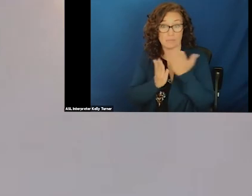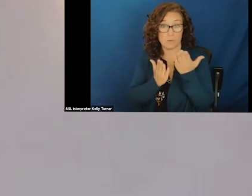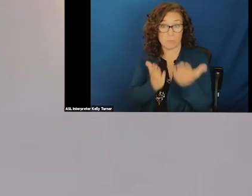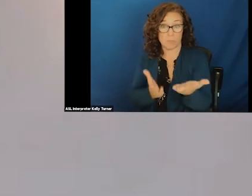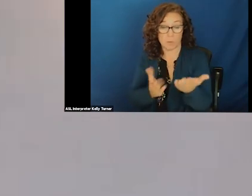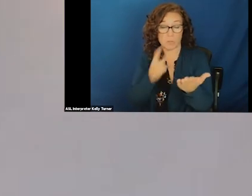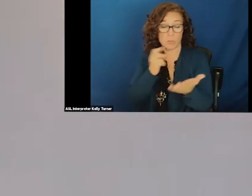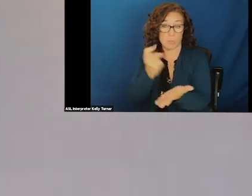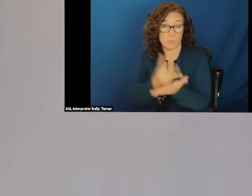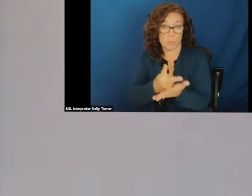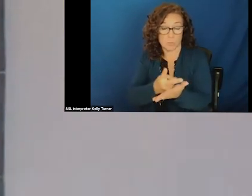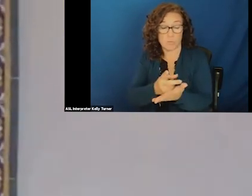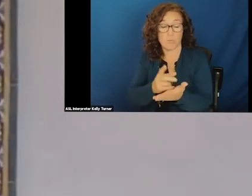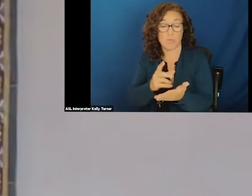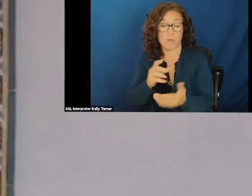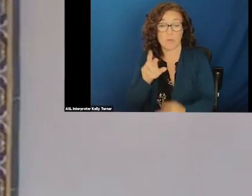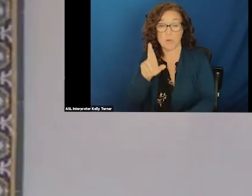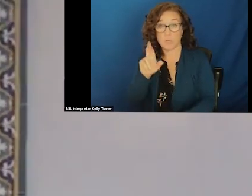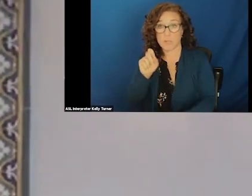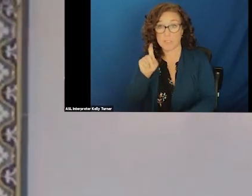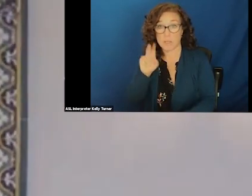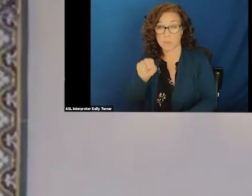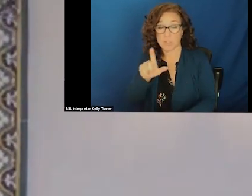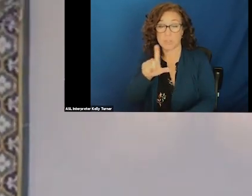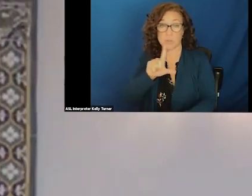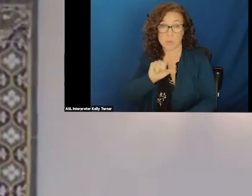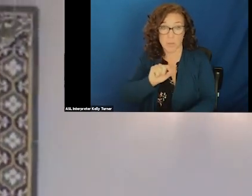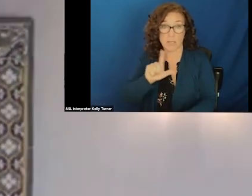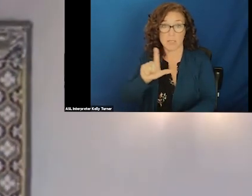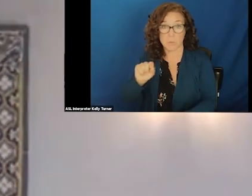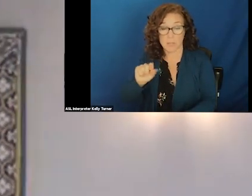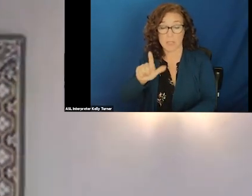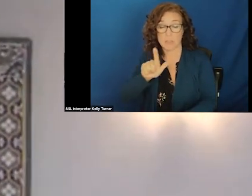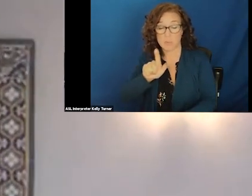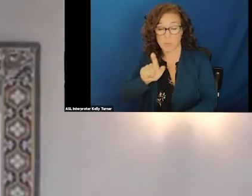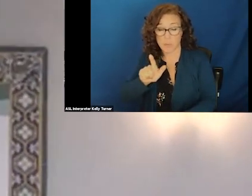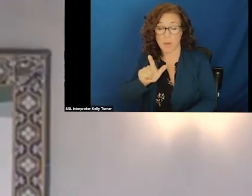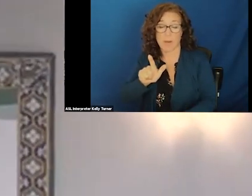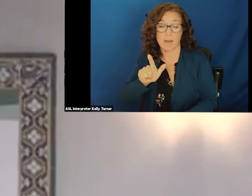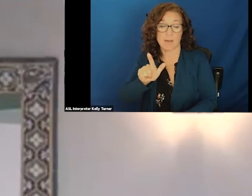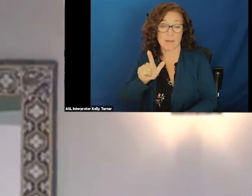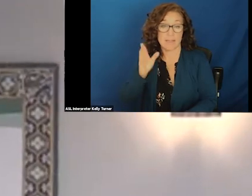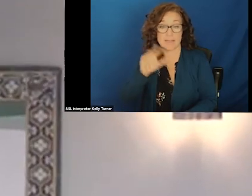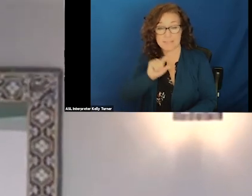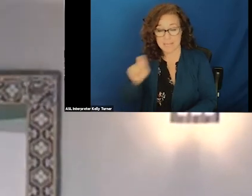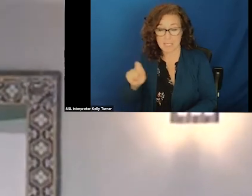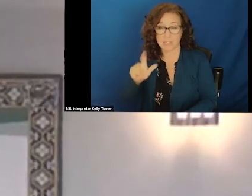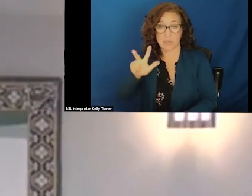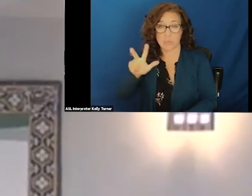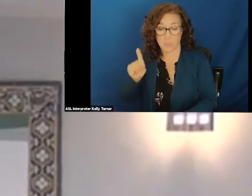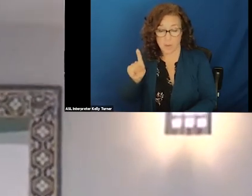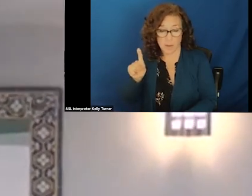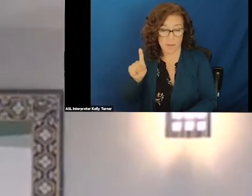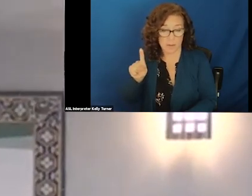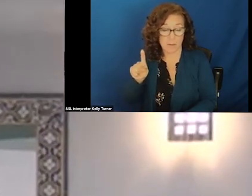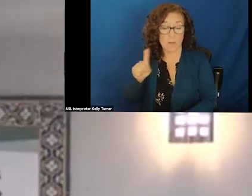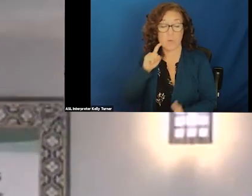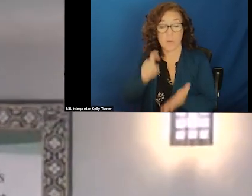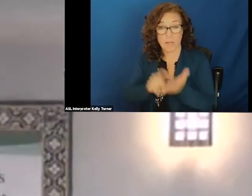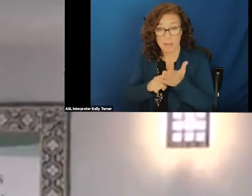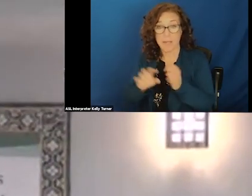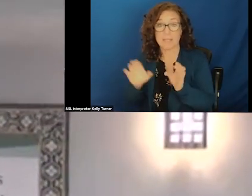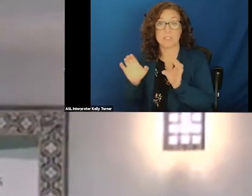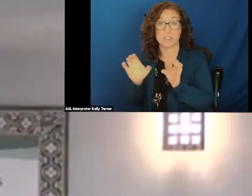2020-21-31, recognizing certificated, classified management and other education professionals of Santa Barbara Unified